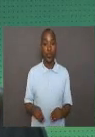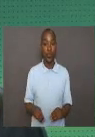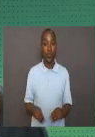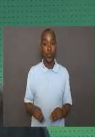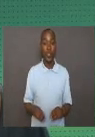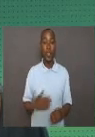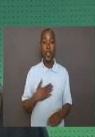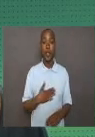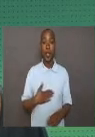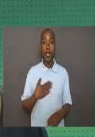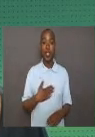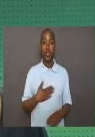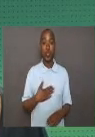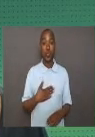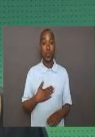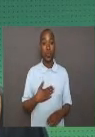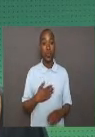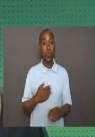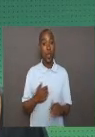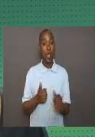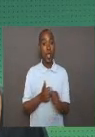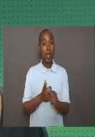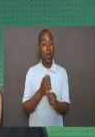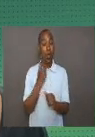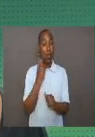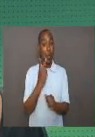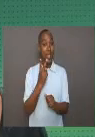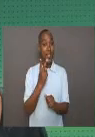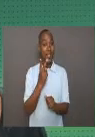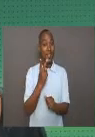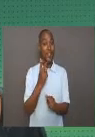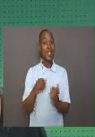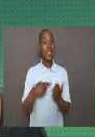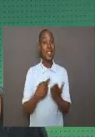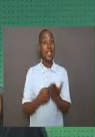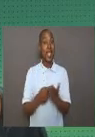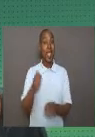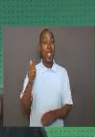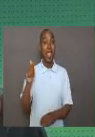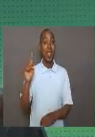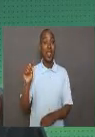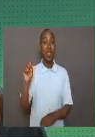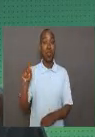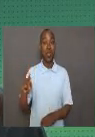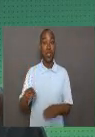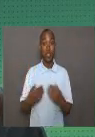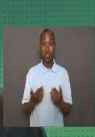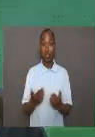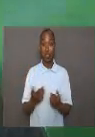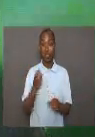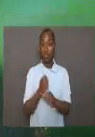Students, please describe at least 2 functions of